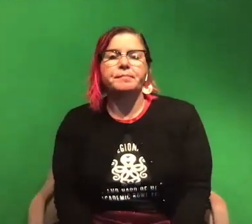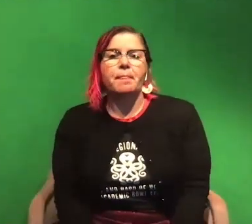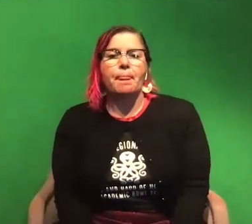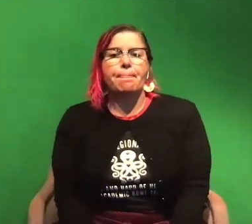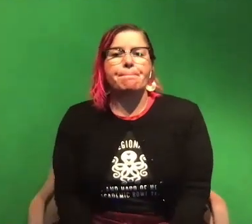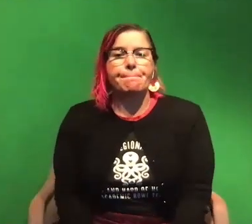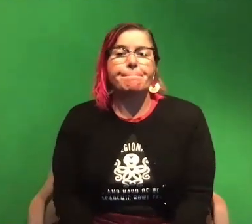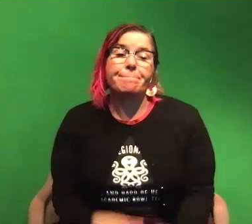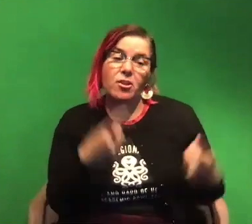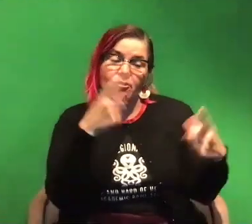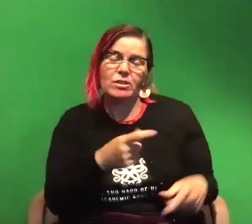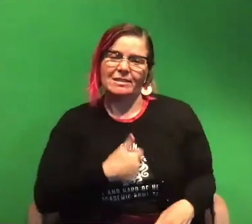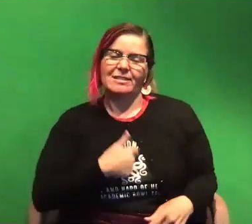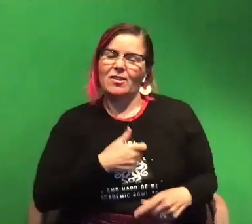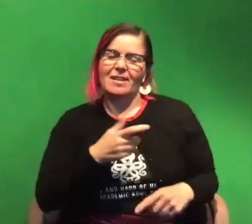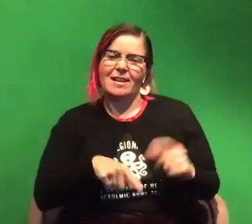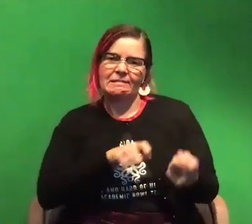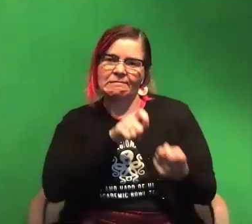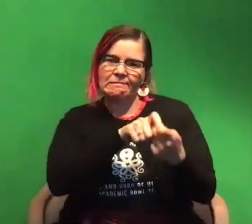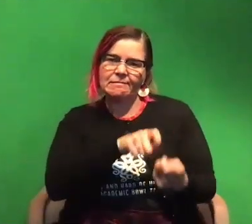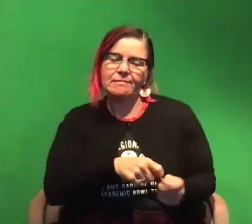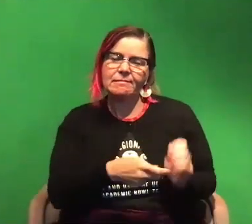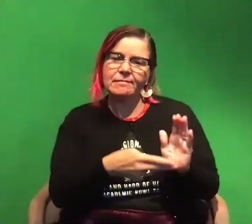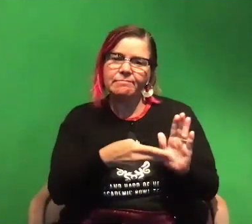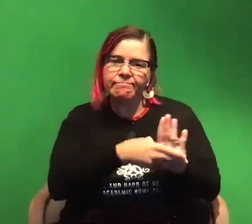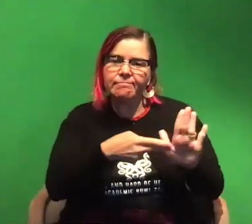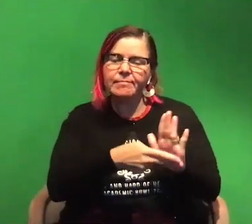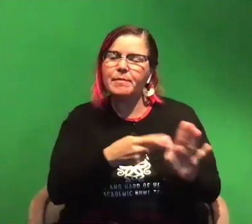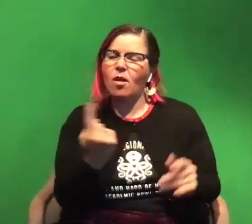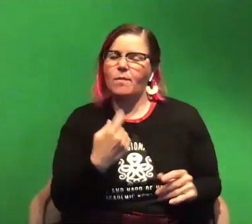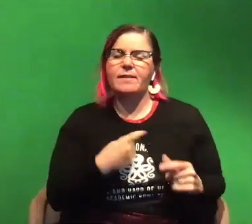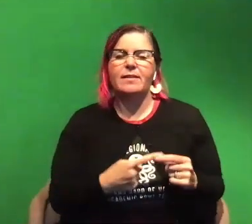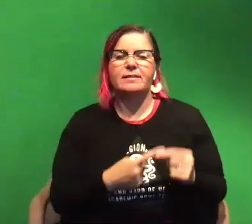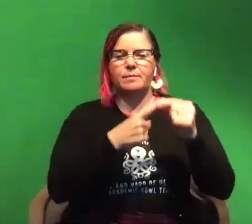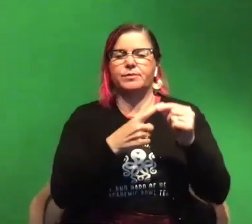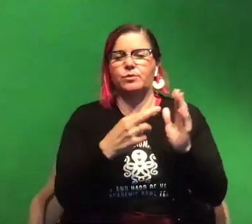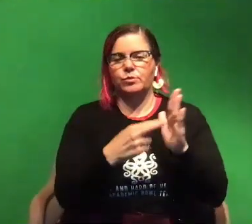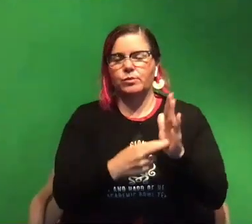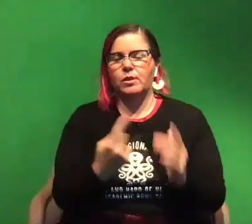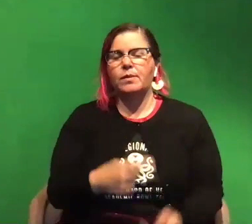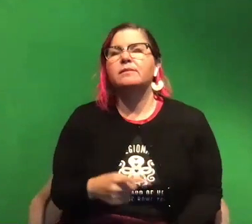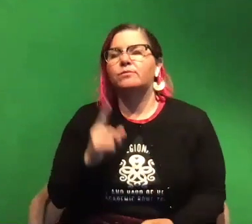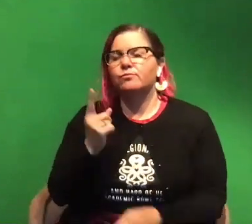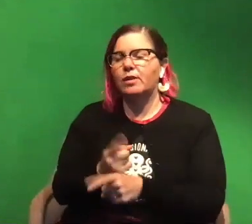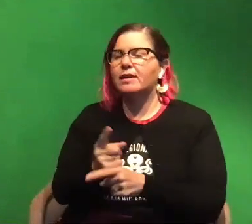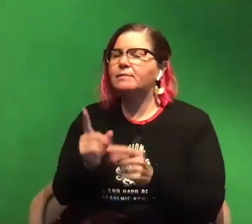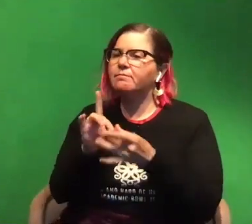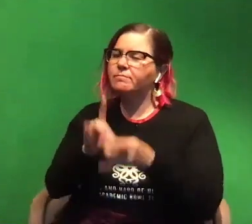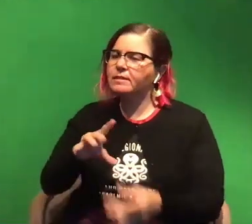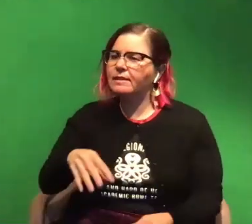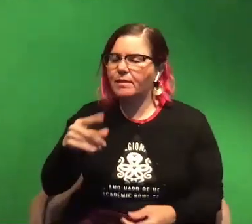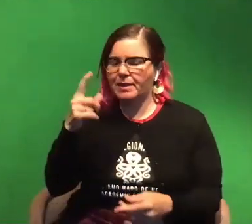Agreed. Yeah. Sorry, I couldn't get more specific, but there's always some exceptions to the rules out there. For sure. Especially with cephalopods, because they've been around